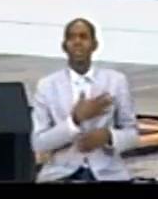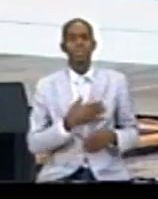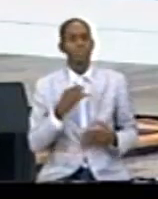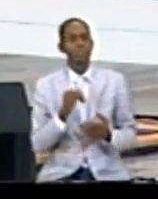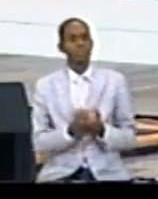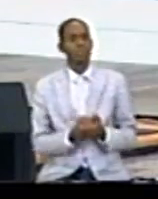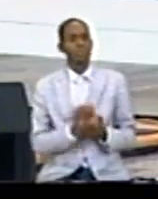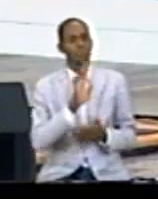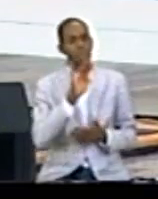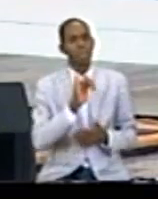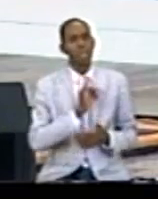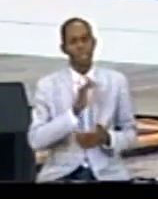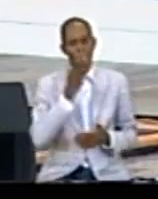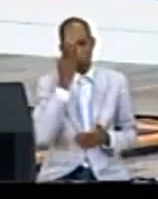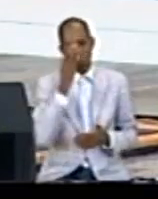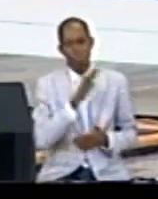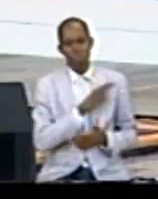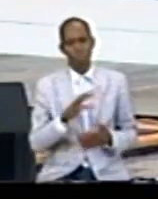know Christ. True?